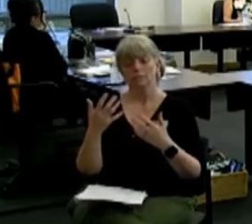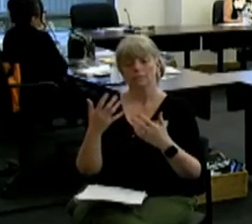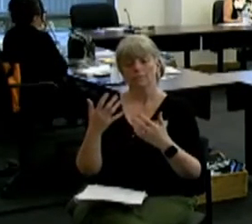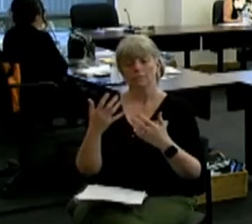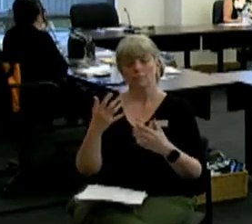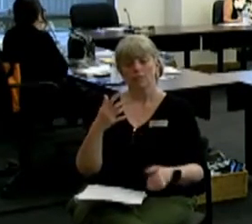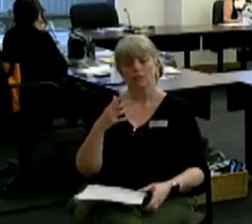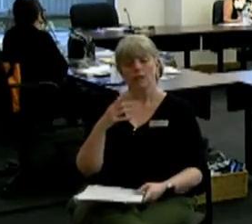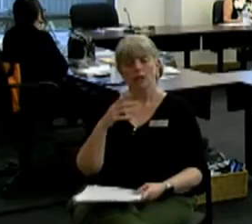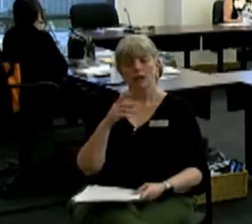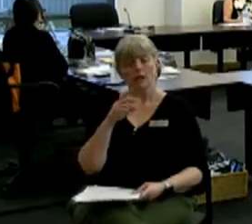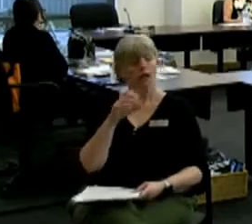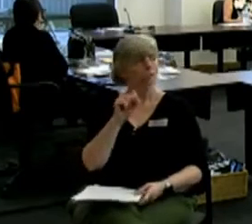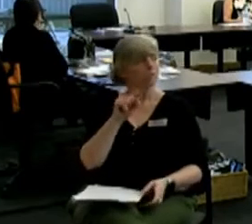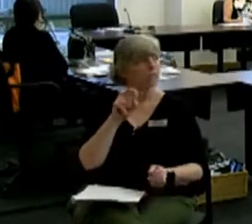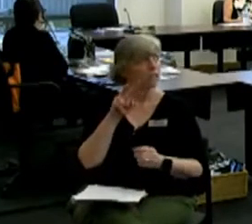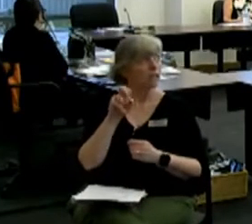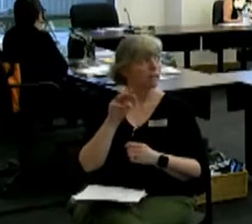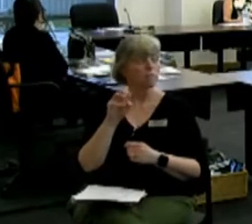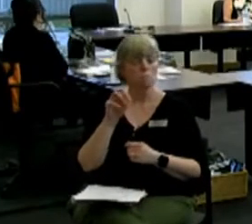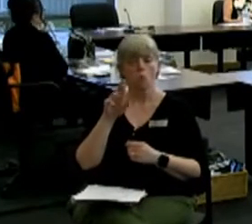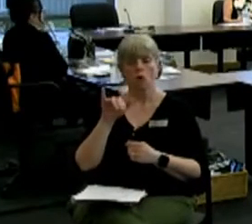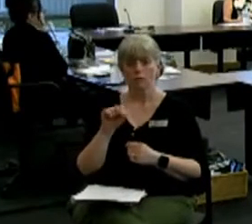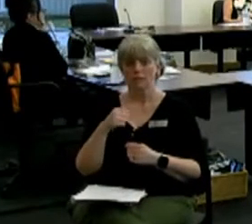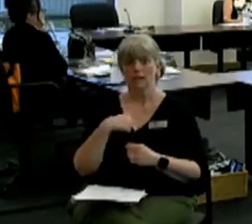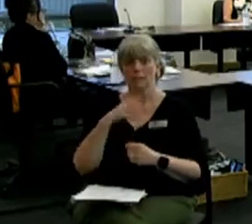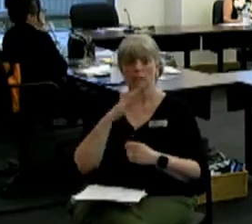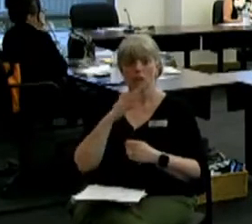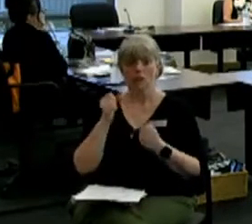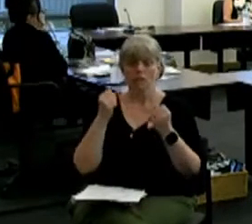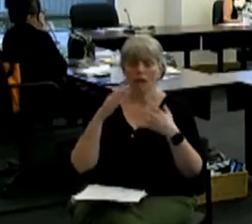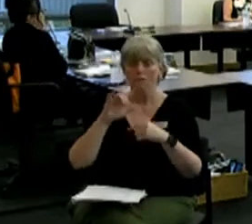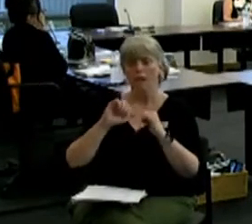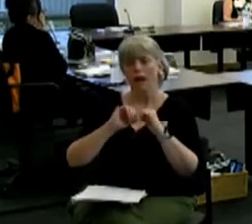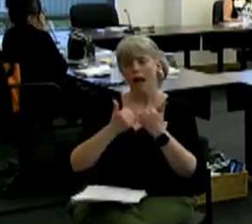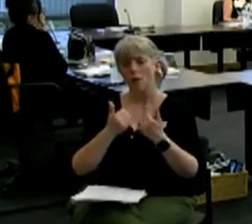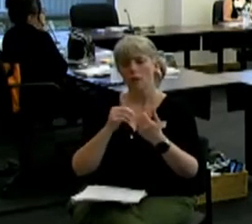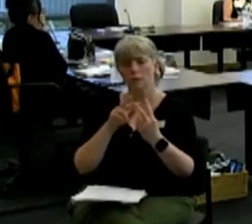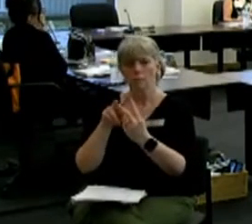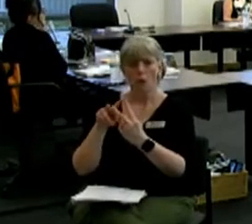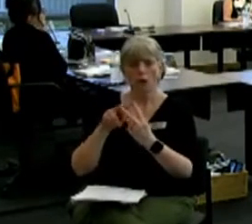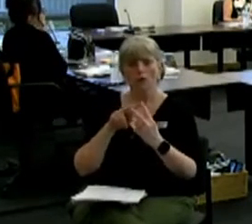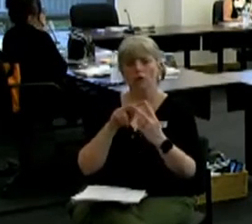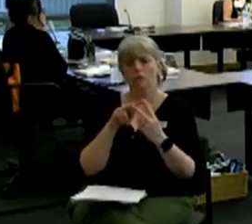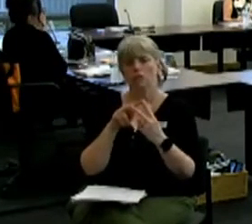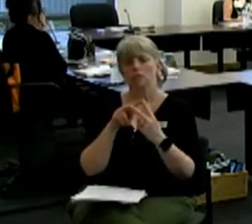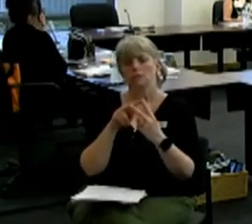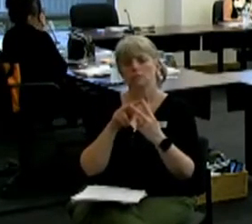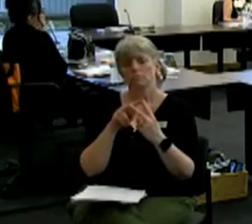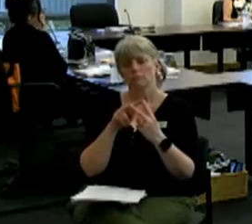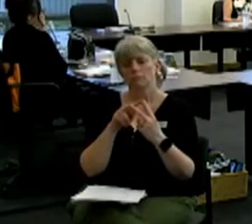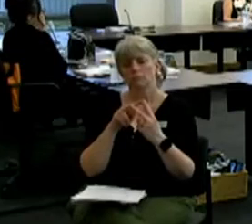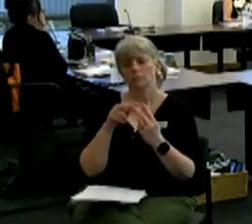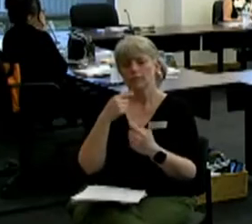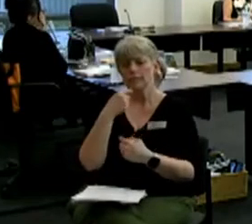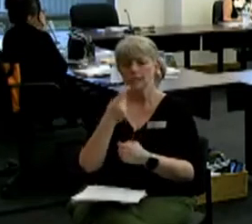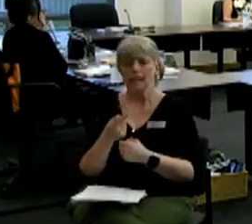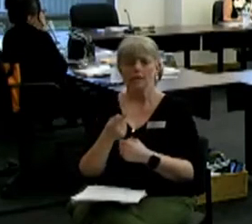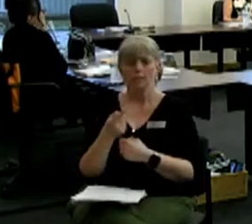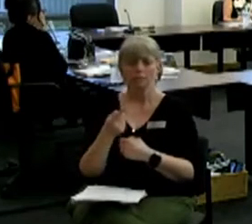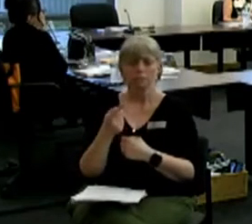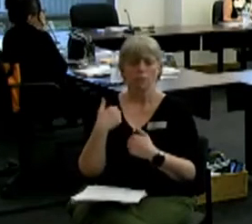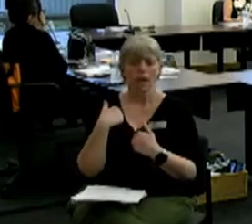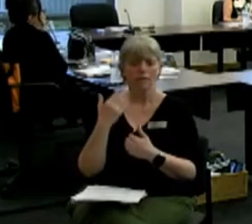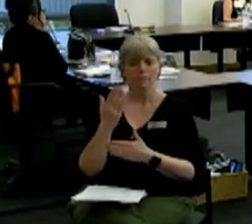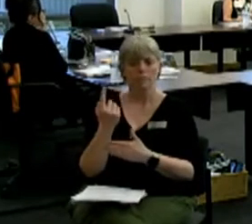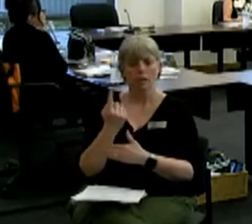Dean Morris and I have been talking a lot since the Student Ambassador Group launched, how we can partner. So again, if let's say we've